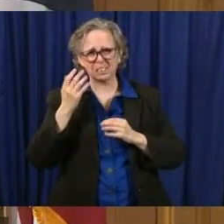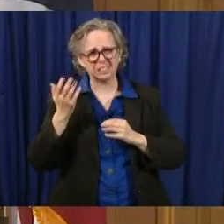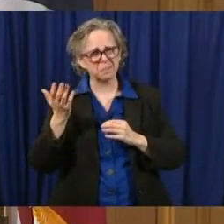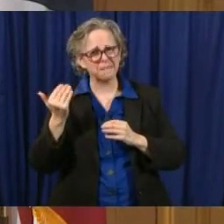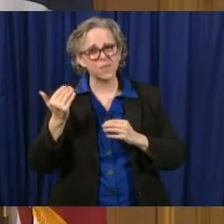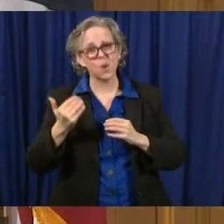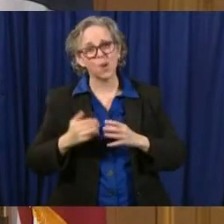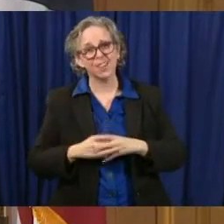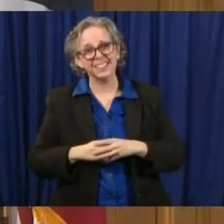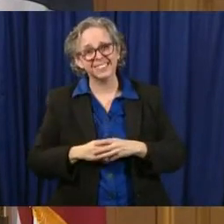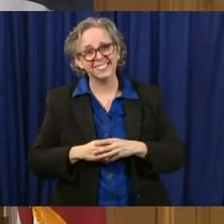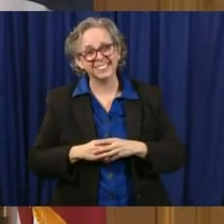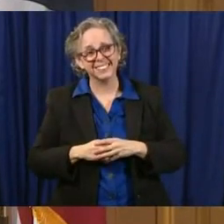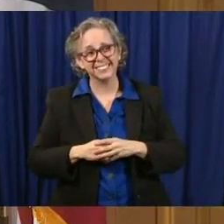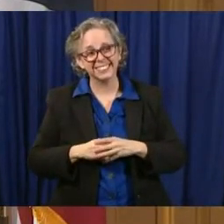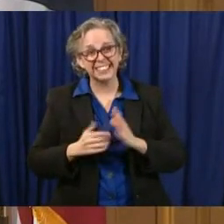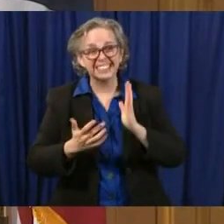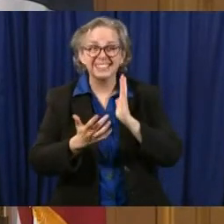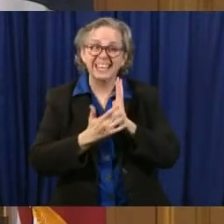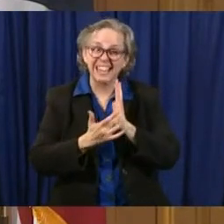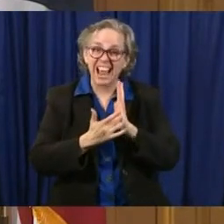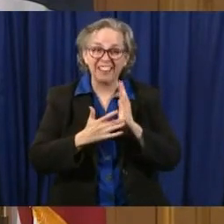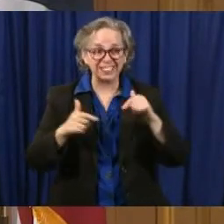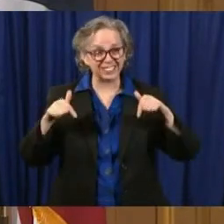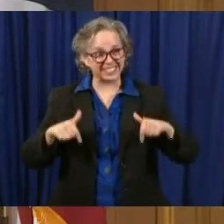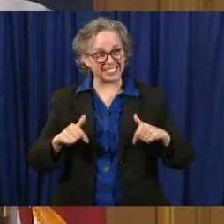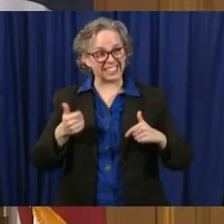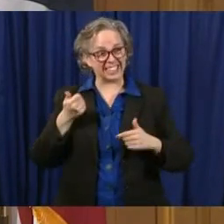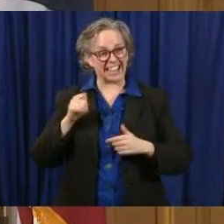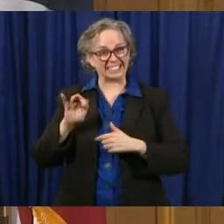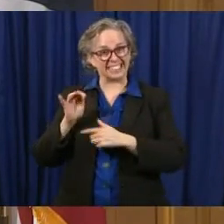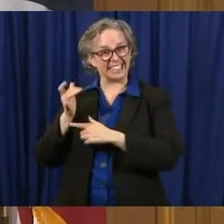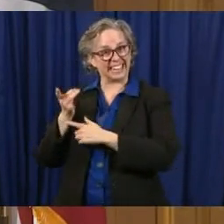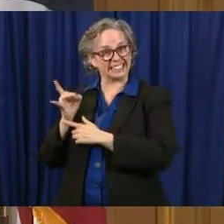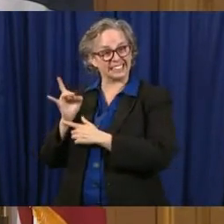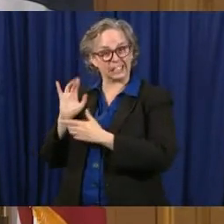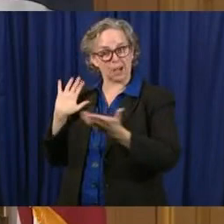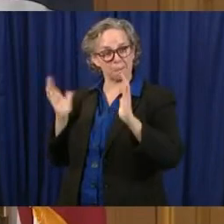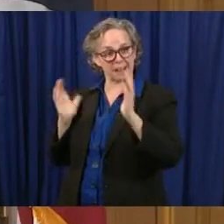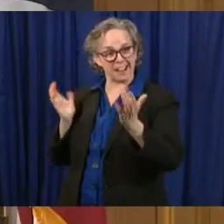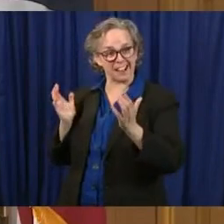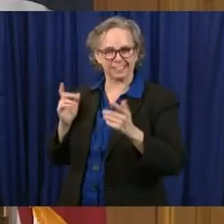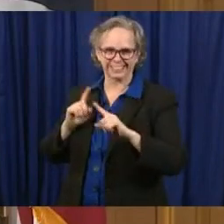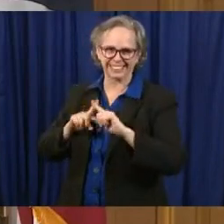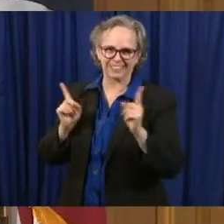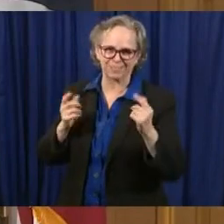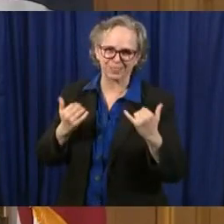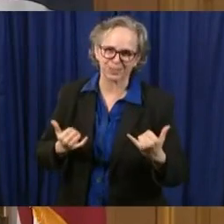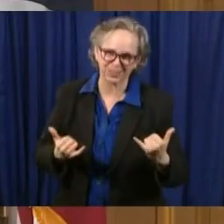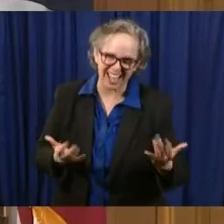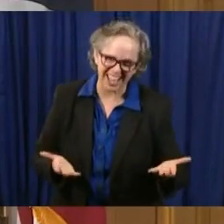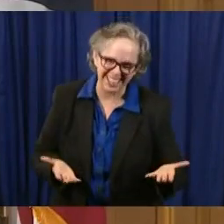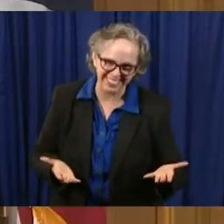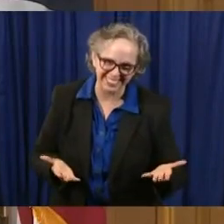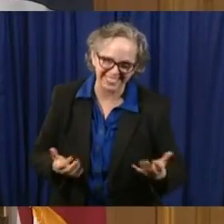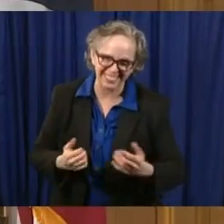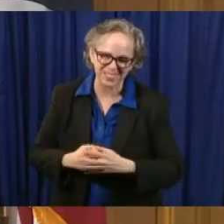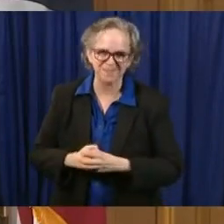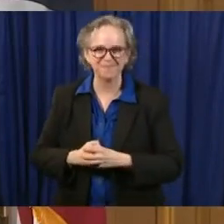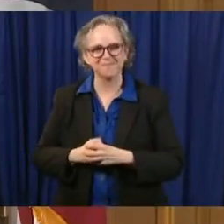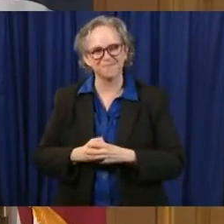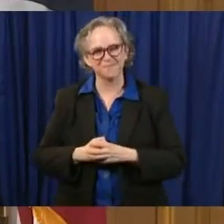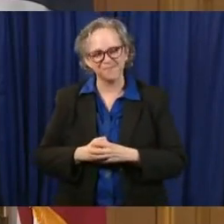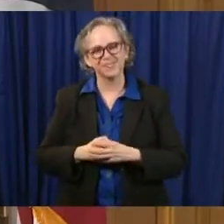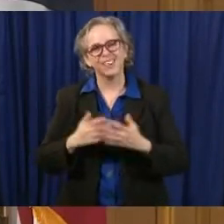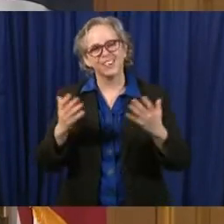The technology that was here in 1918 obviously was fundamentally different than the technology you just heard Dr. Acton talk about.